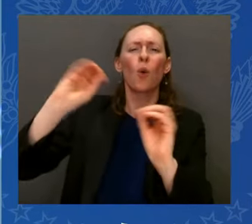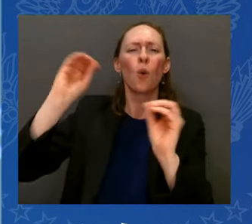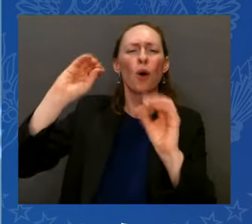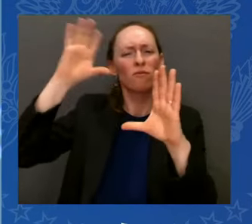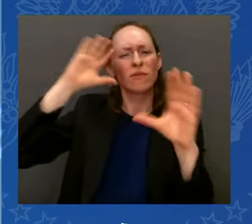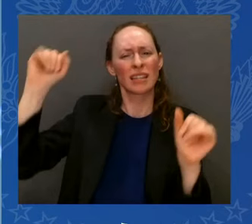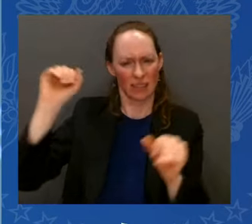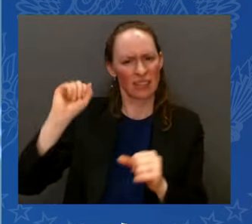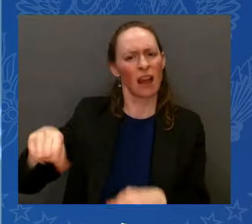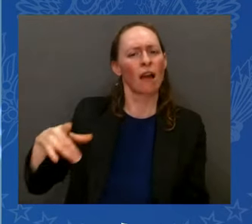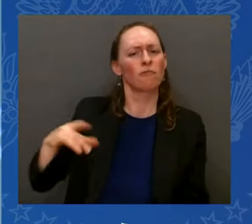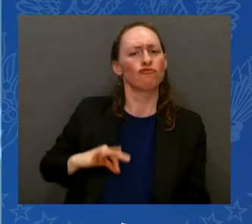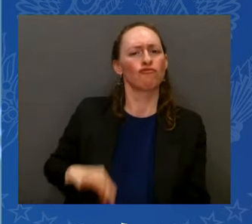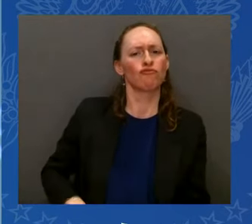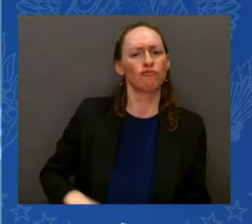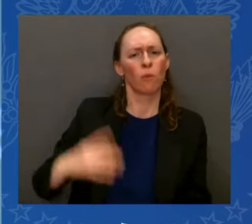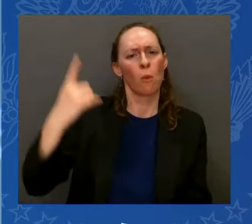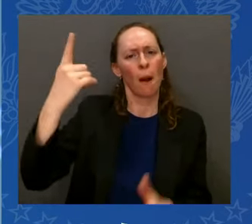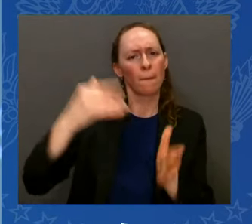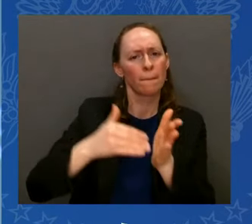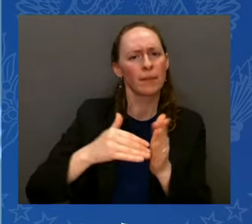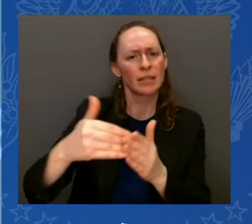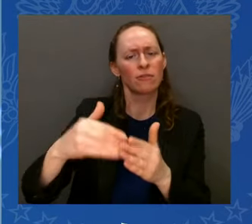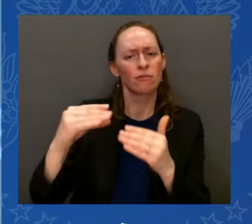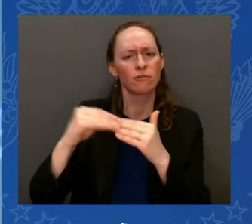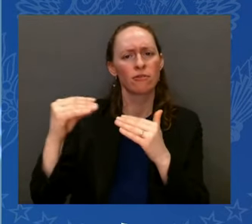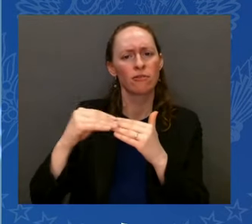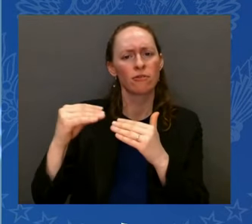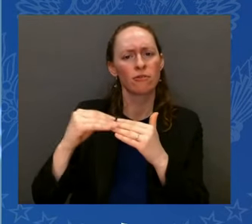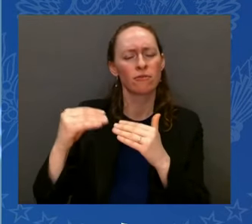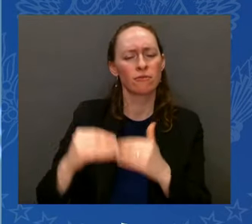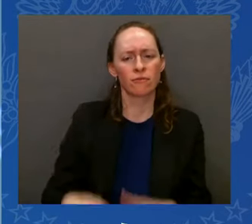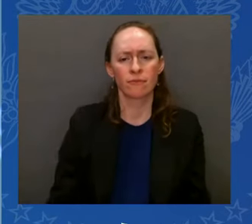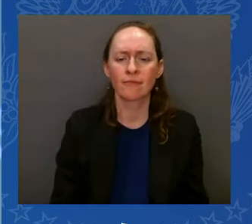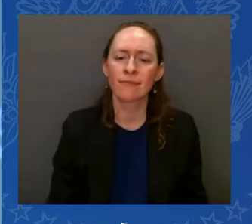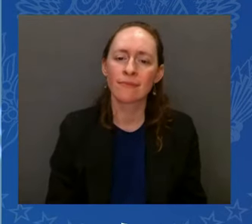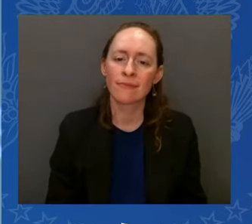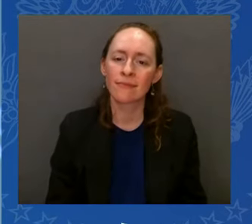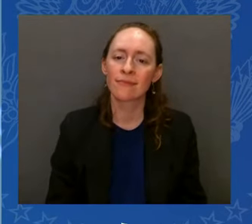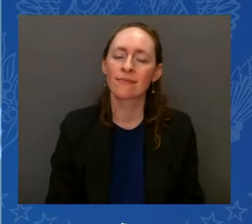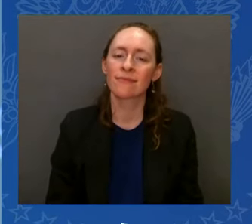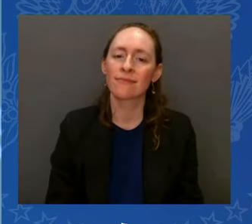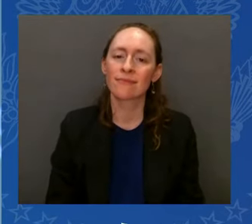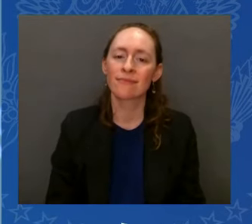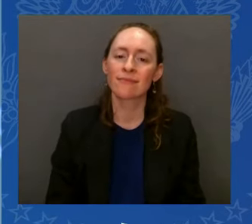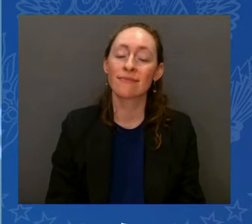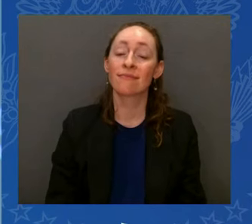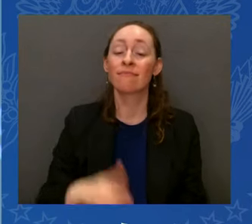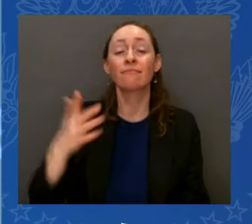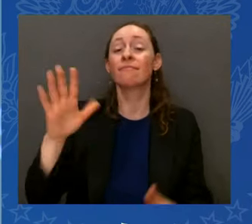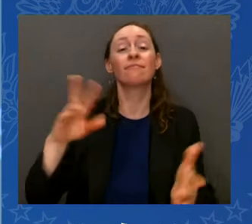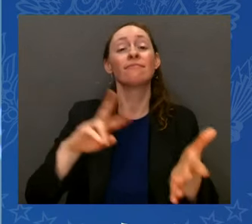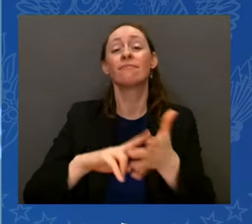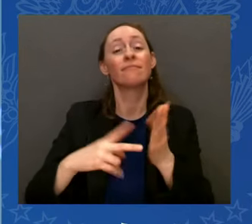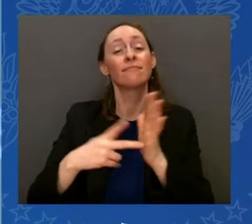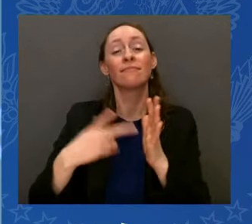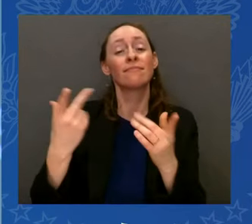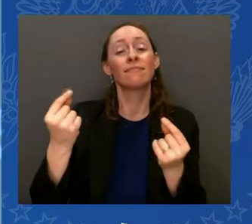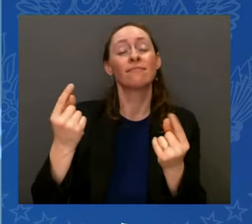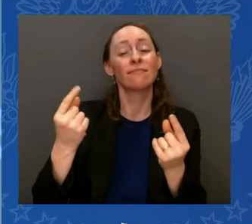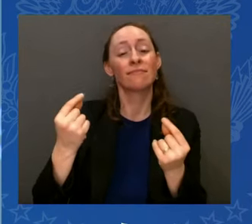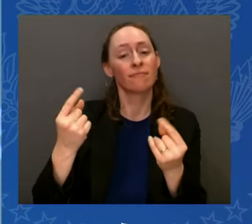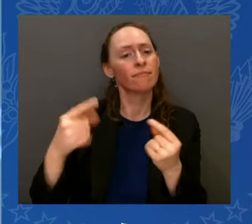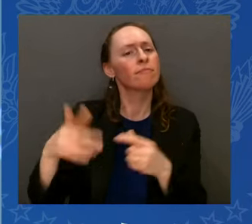corporation they ran. Well, that incentivized everybody to get paid by stock buybacks. So